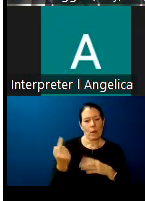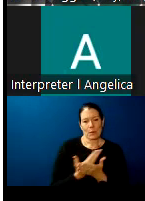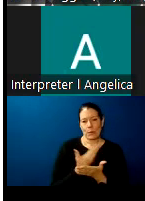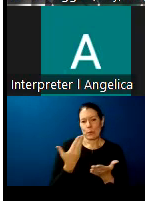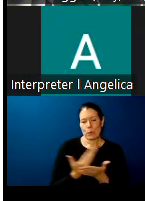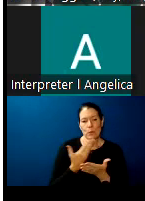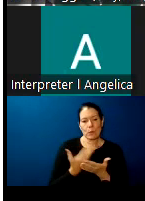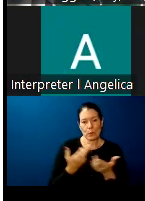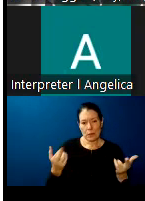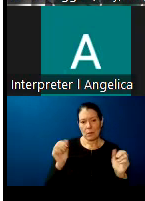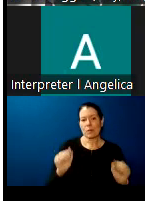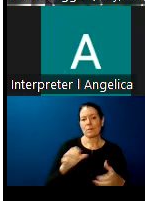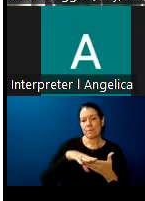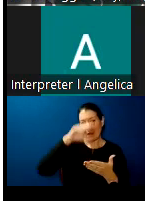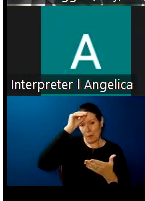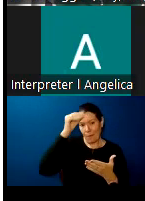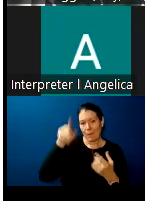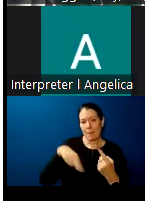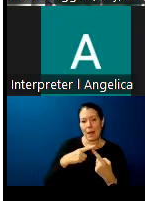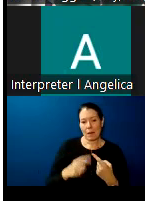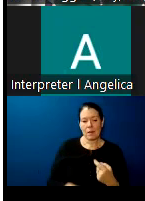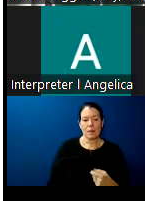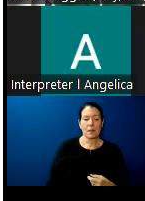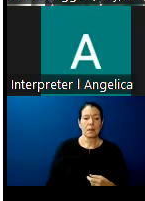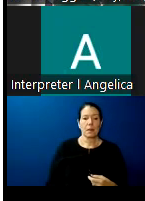that we can learn about as advocates. I